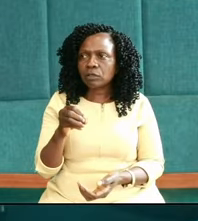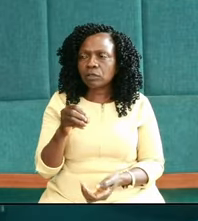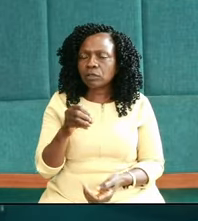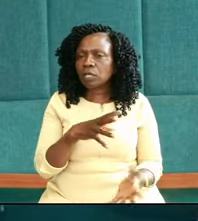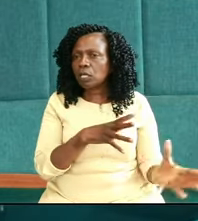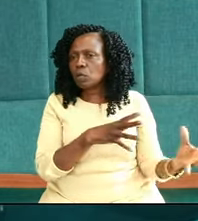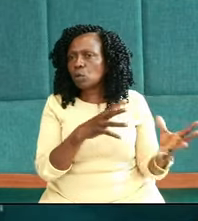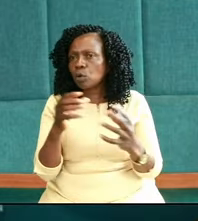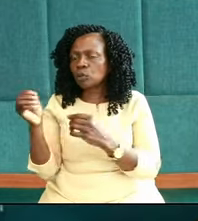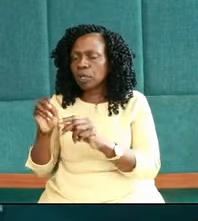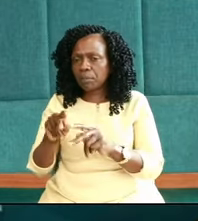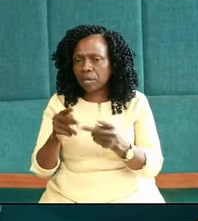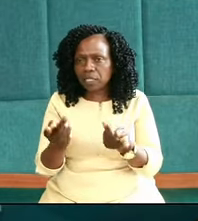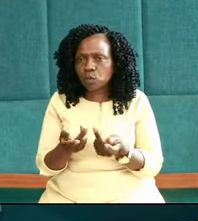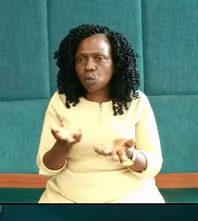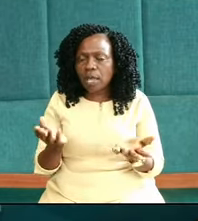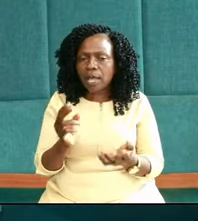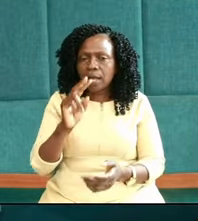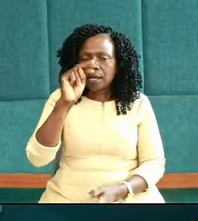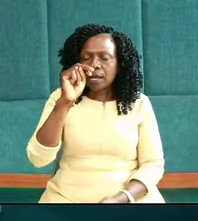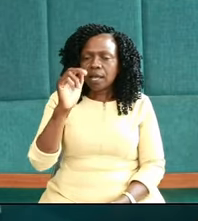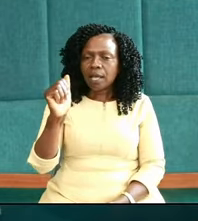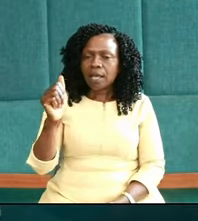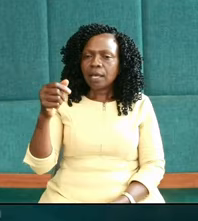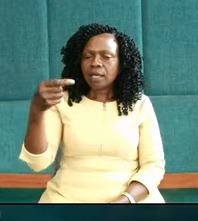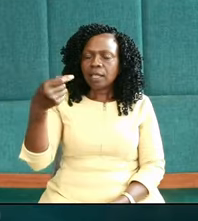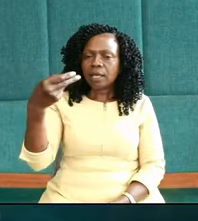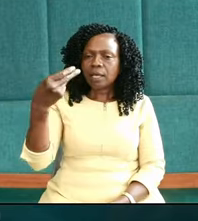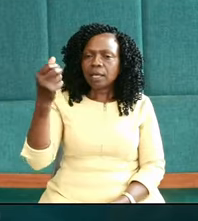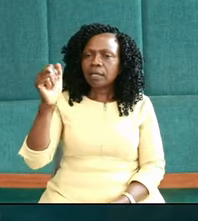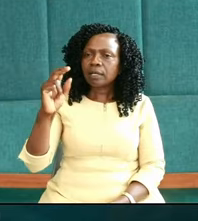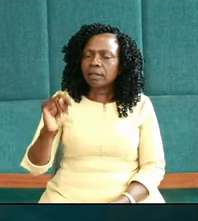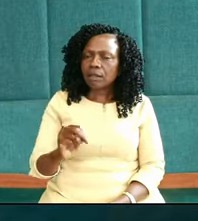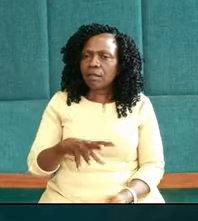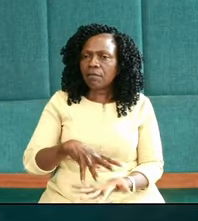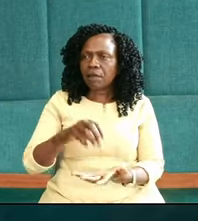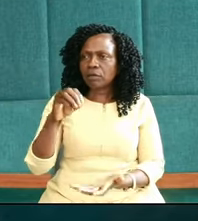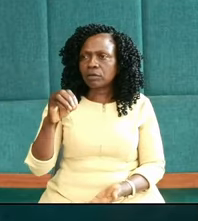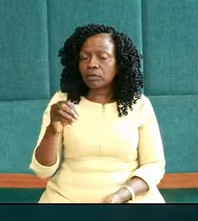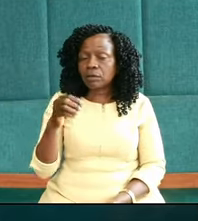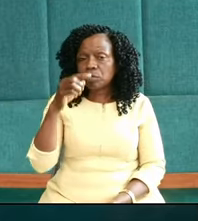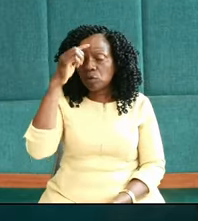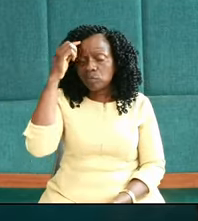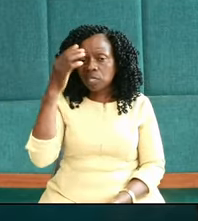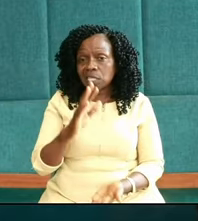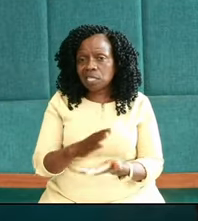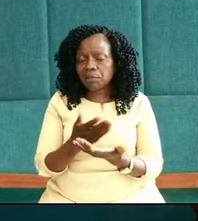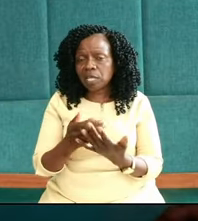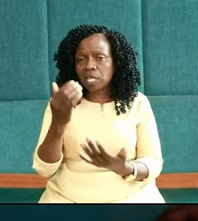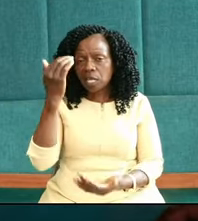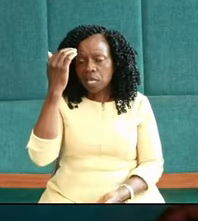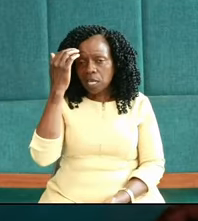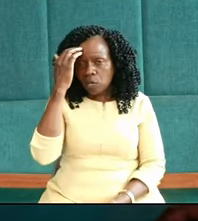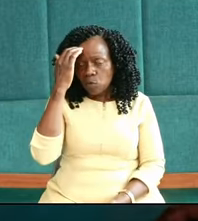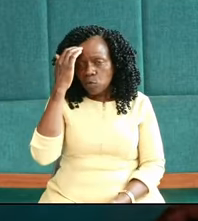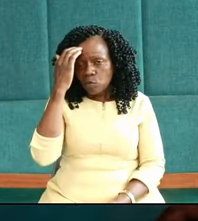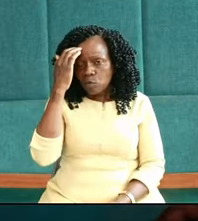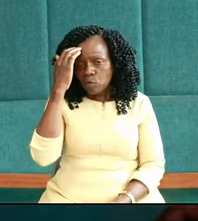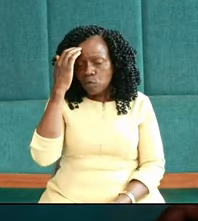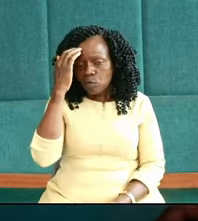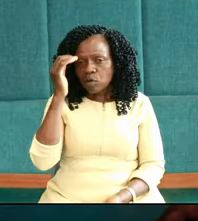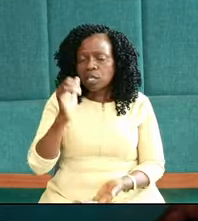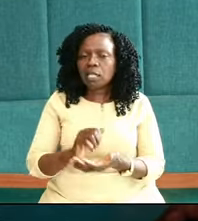goes to the place where Nathanael can be found. Because there was something he knew Nathanael always